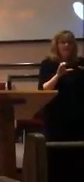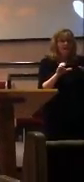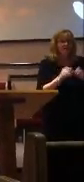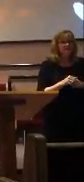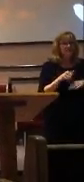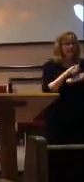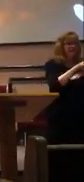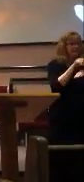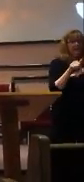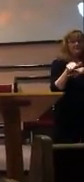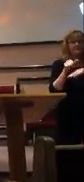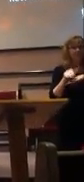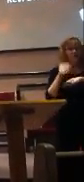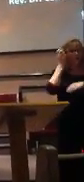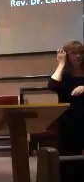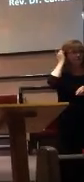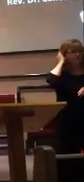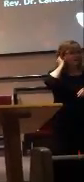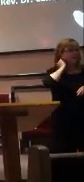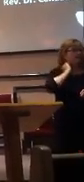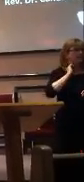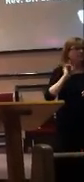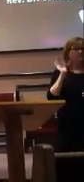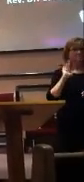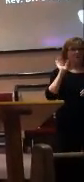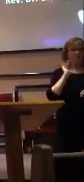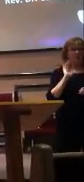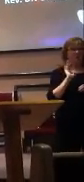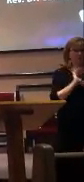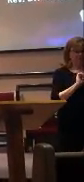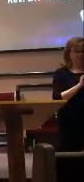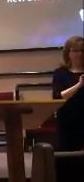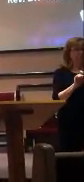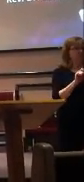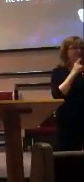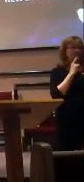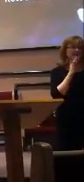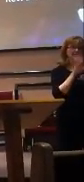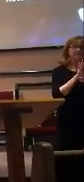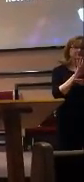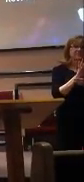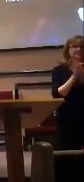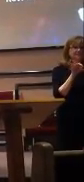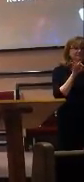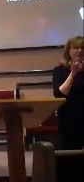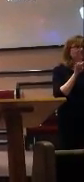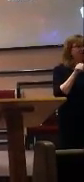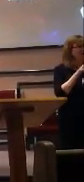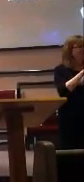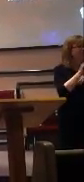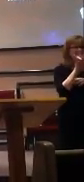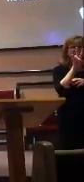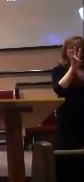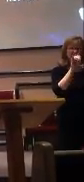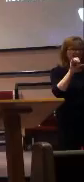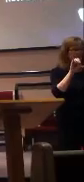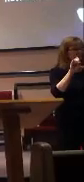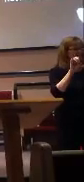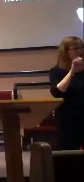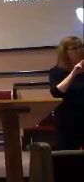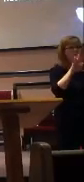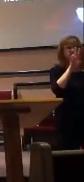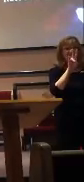he sends out in the ancient manuscripts are about evenly split. He sends out either 70